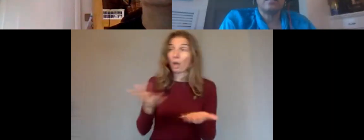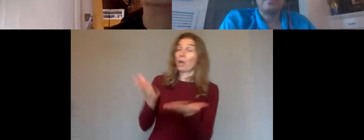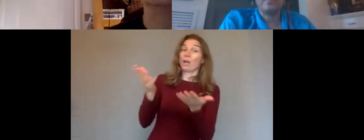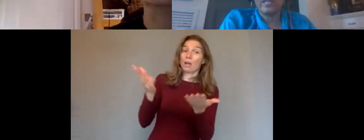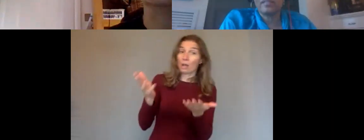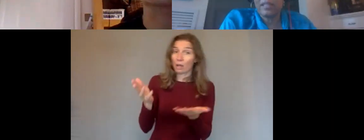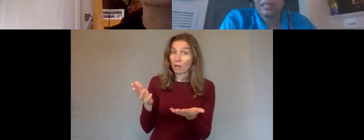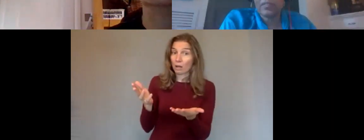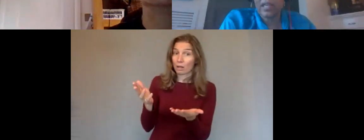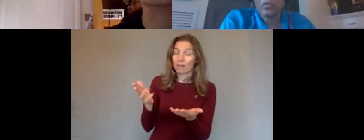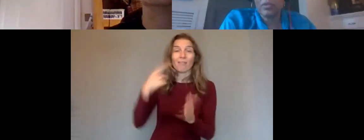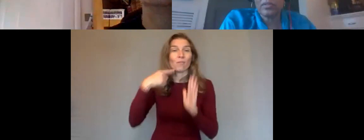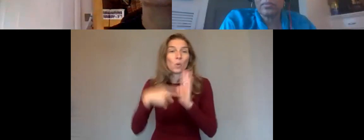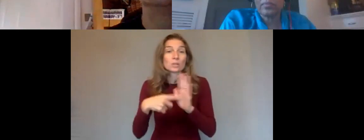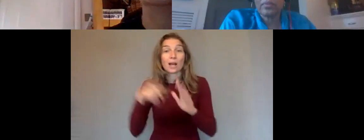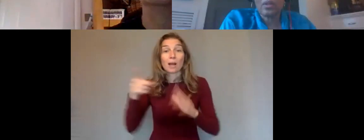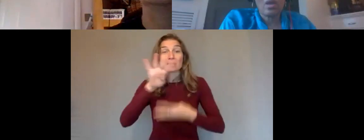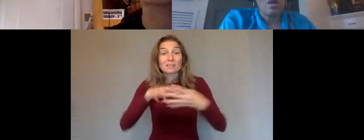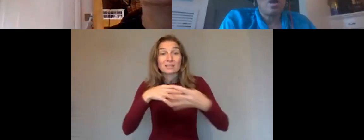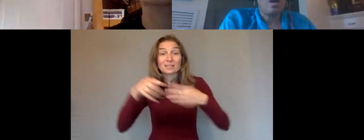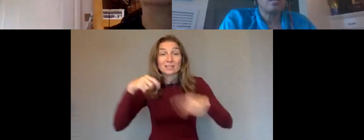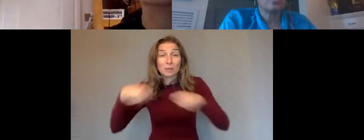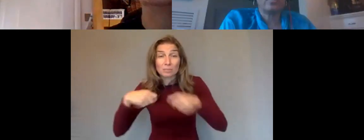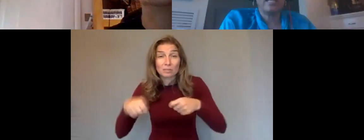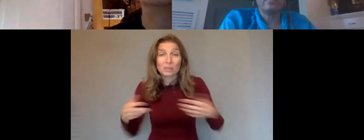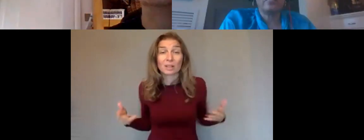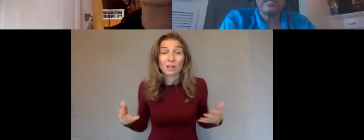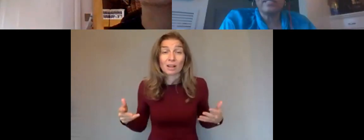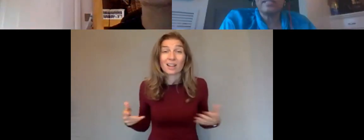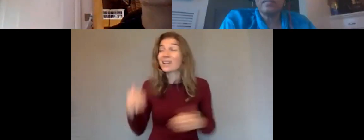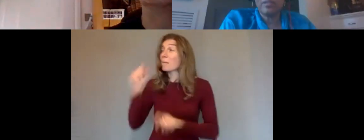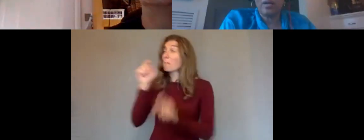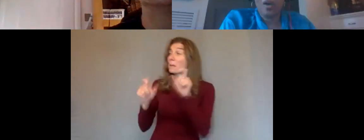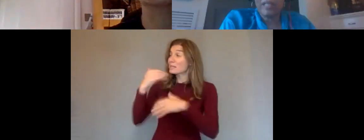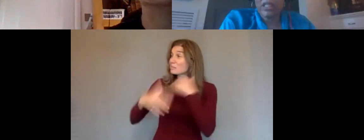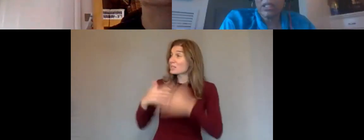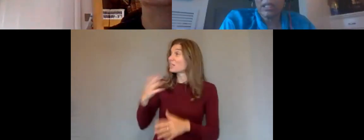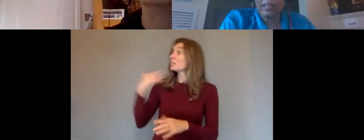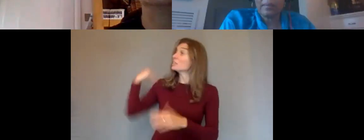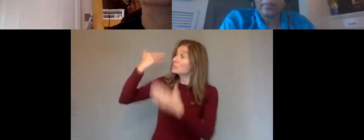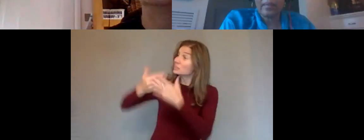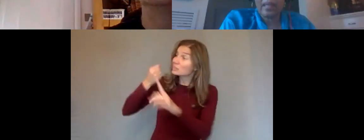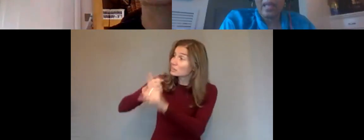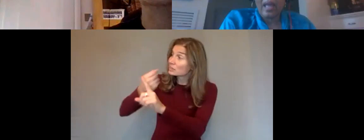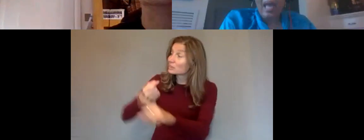around the flexibility of schedules, to look at reasonable